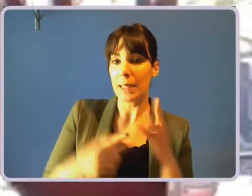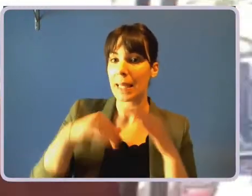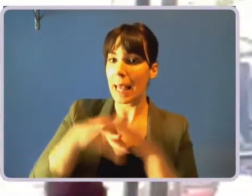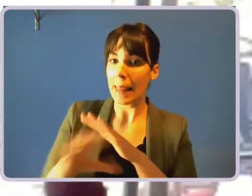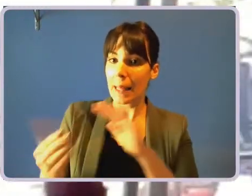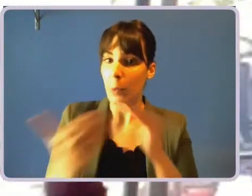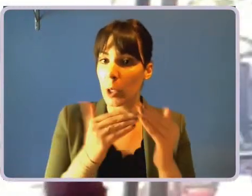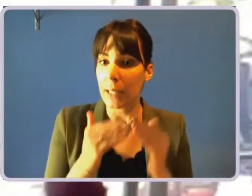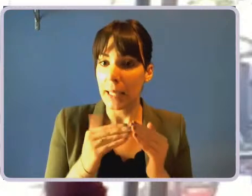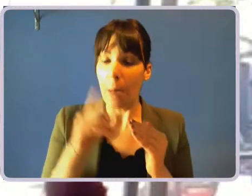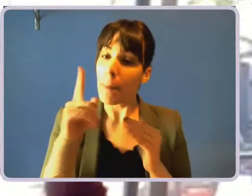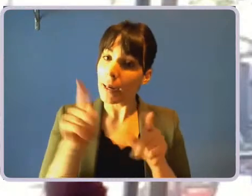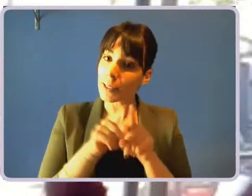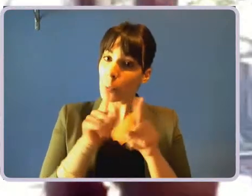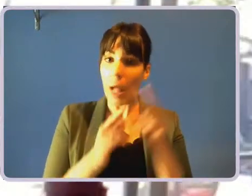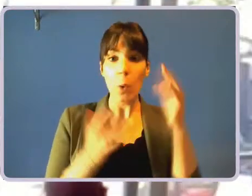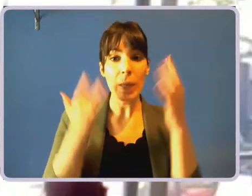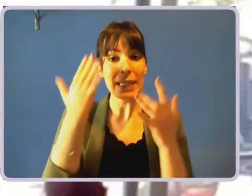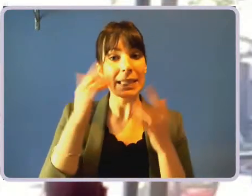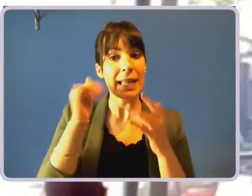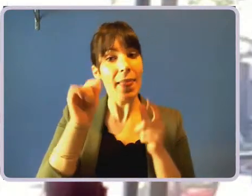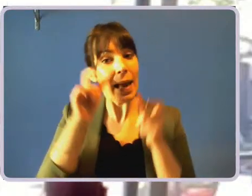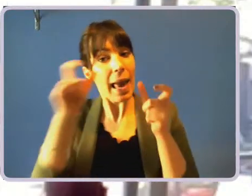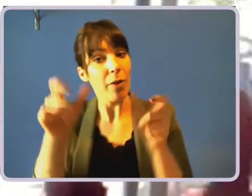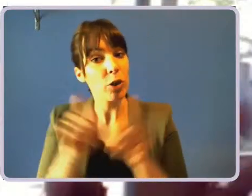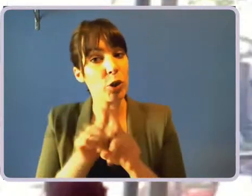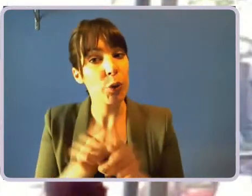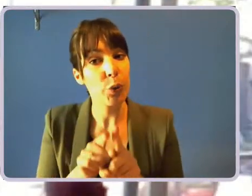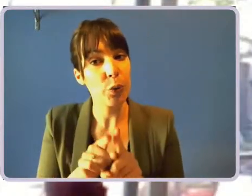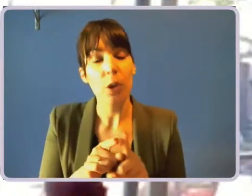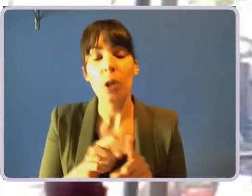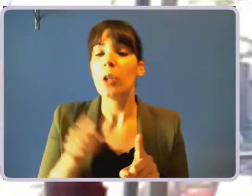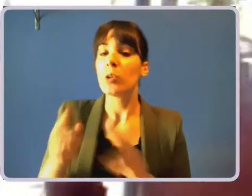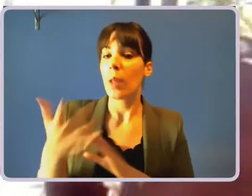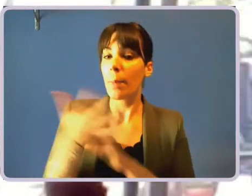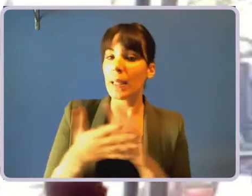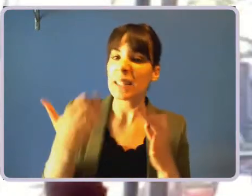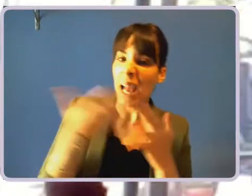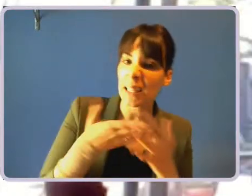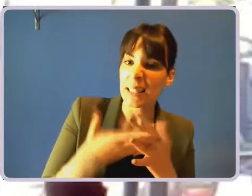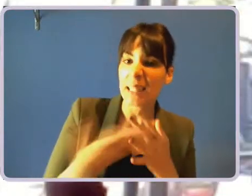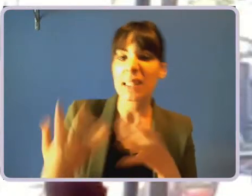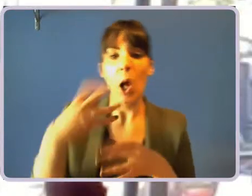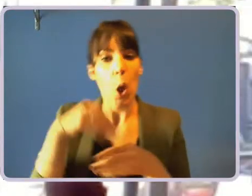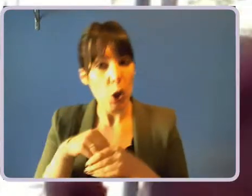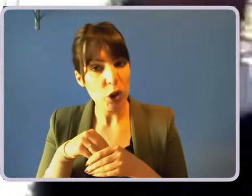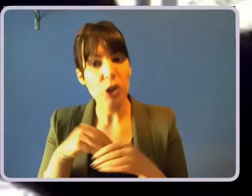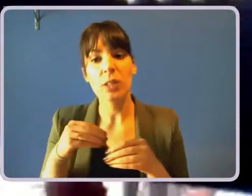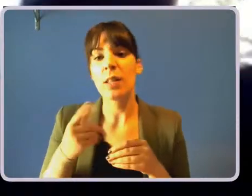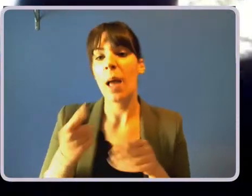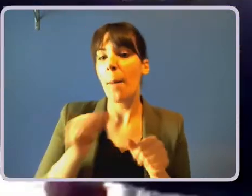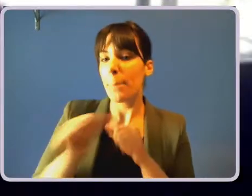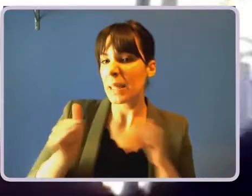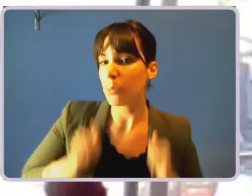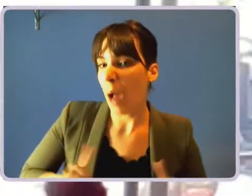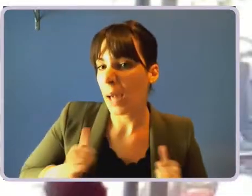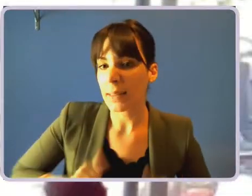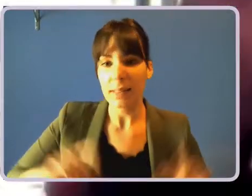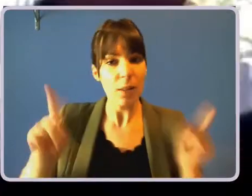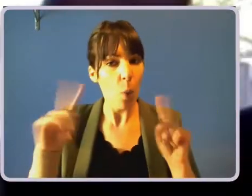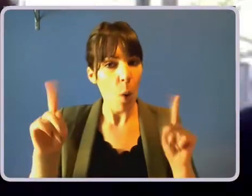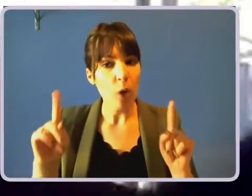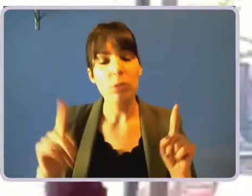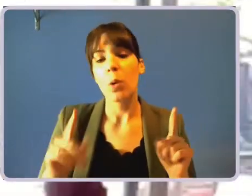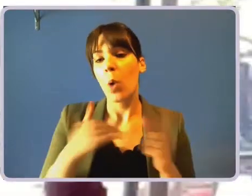in universal access, be inclusion, and what best practice is, and aim higher.